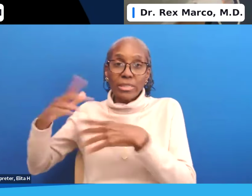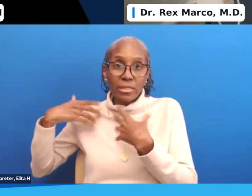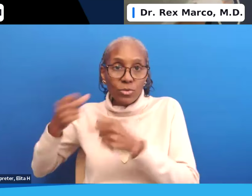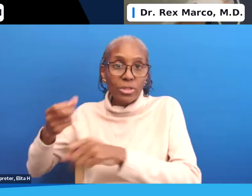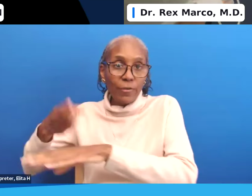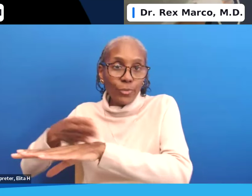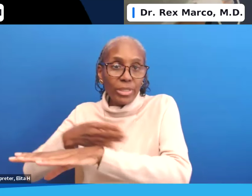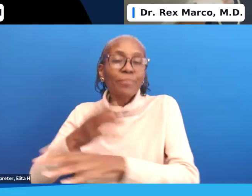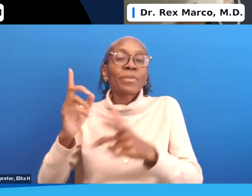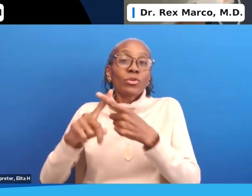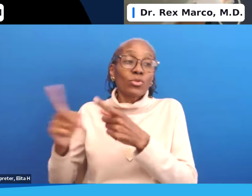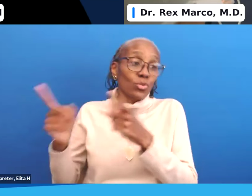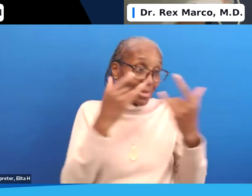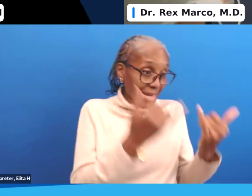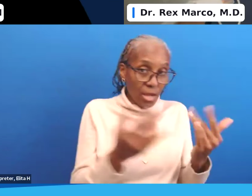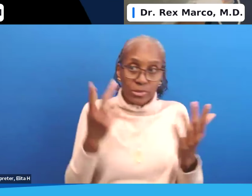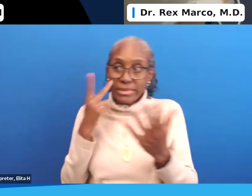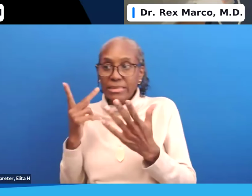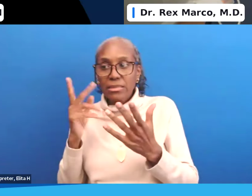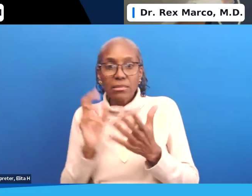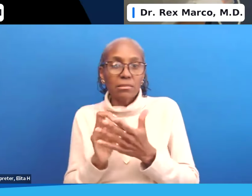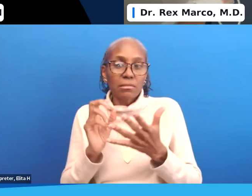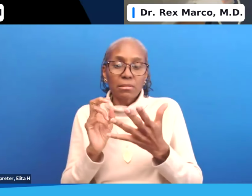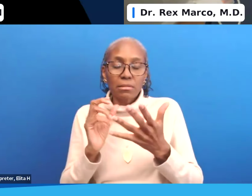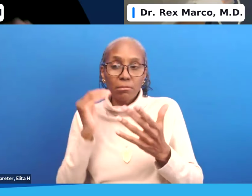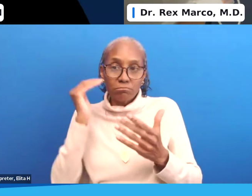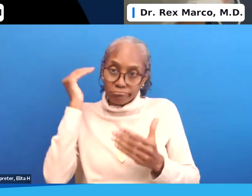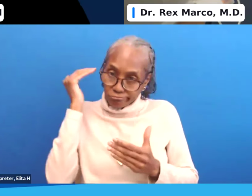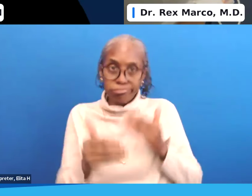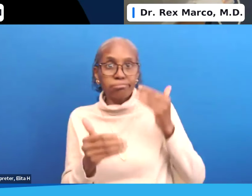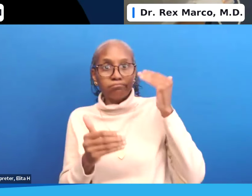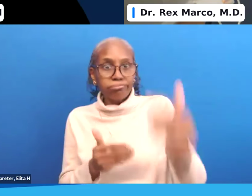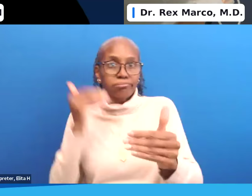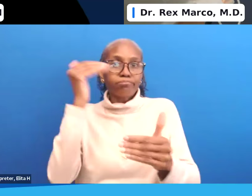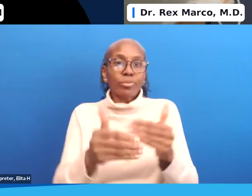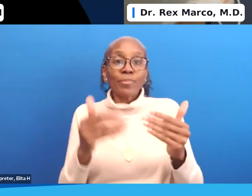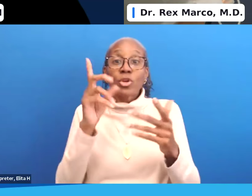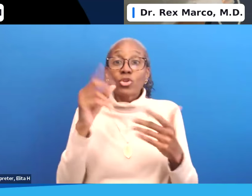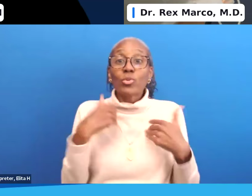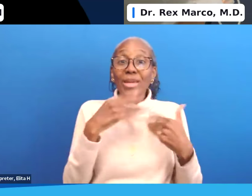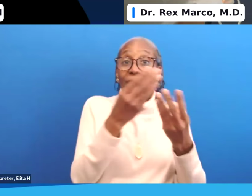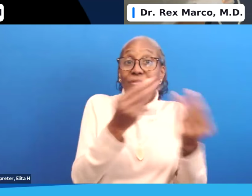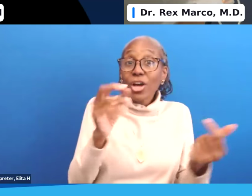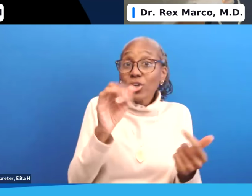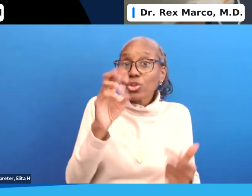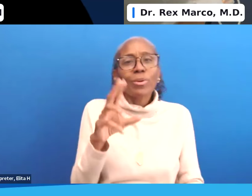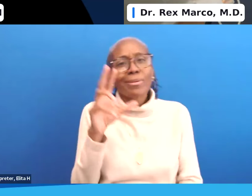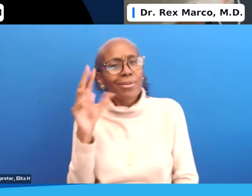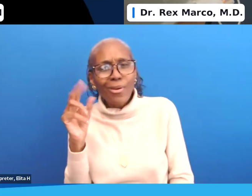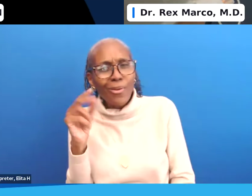recovery to now and seeing the leaps and bounds that have been made. Do we have the cure? No, we don't have